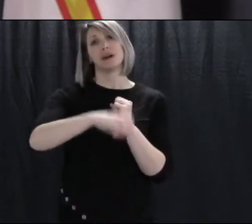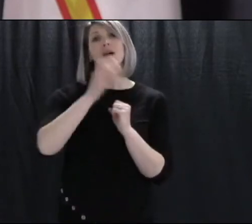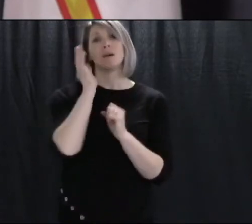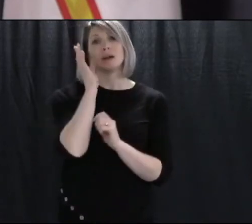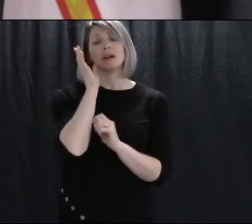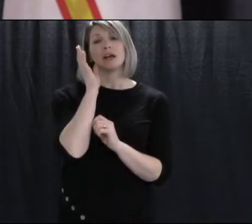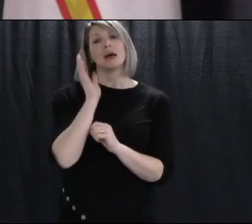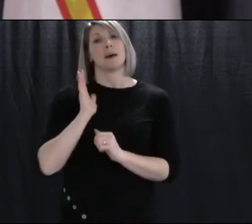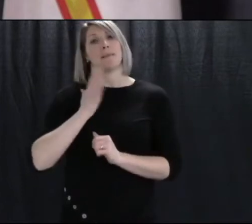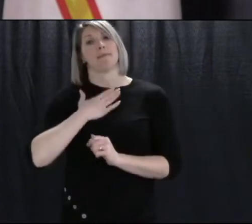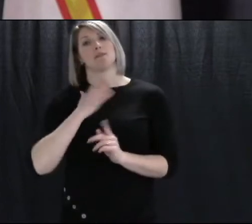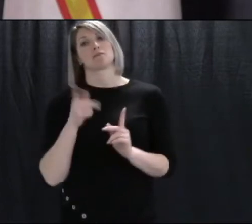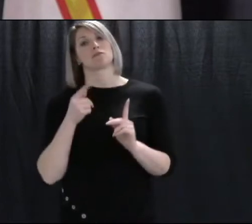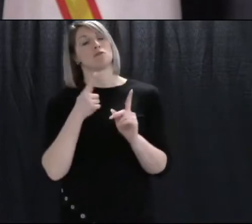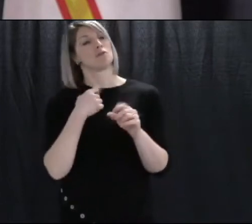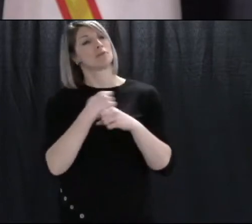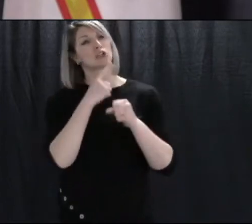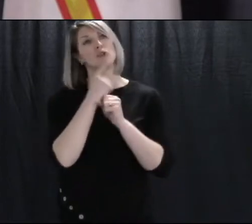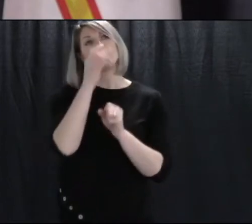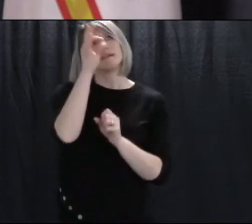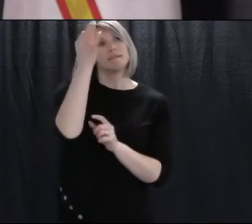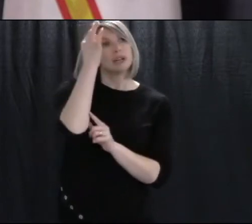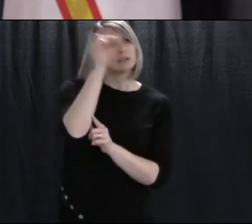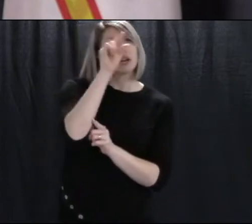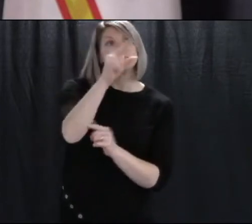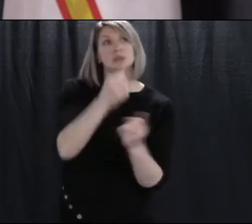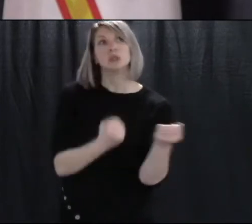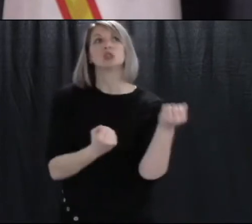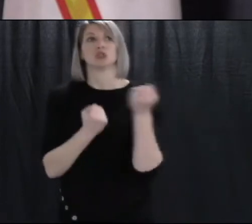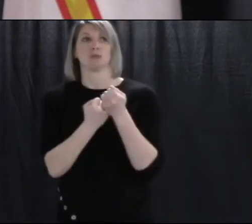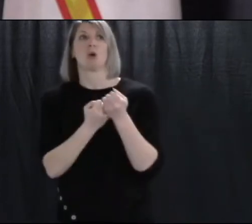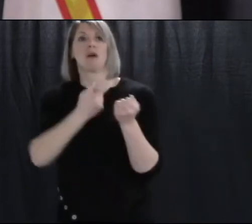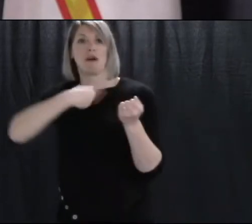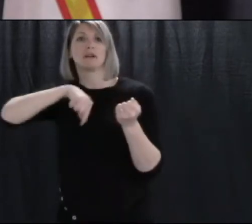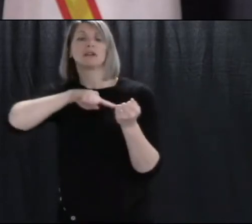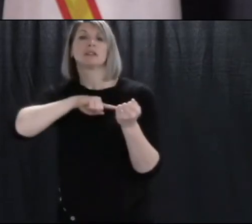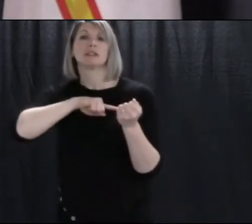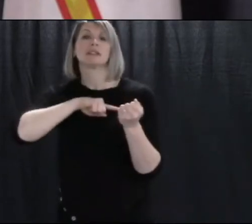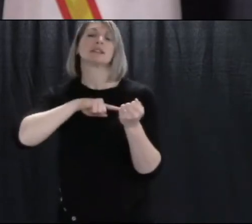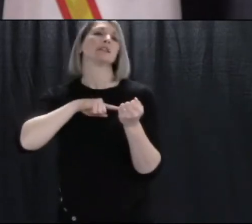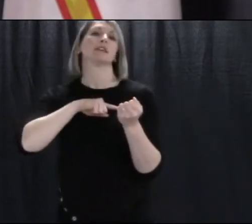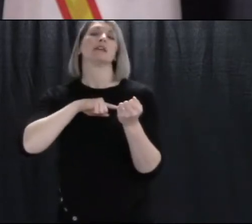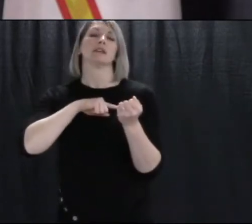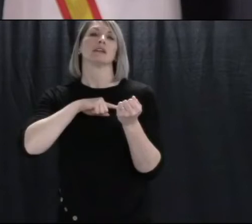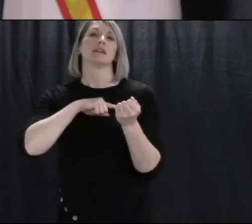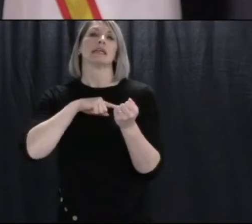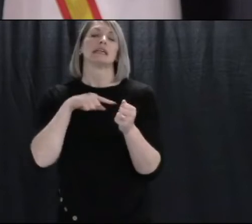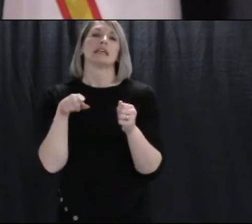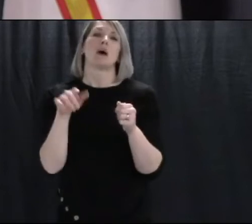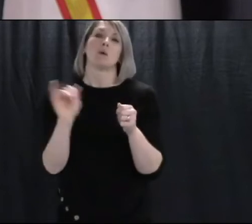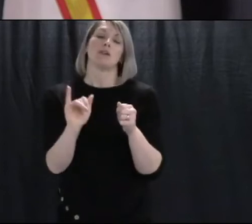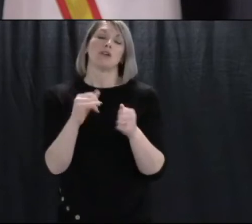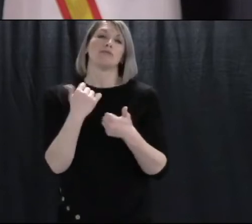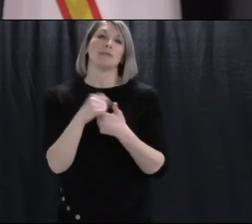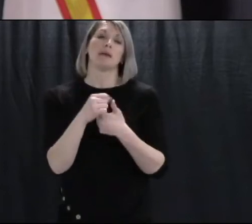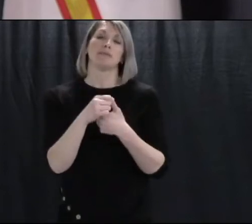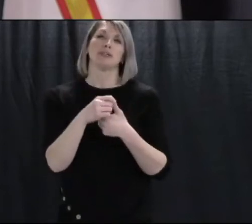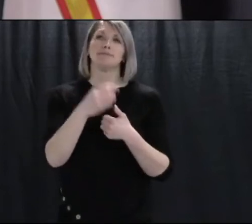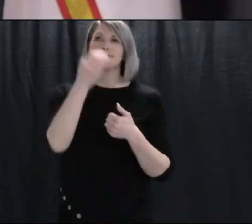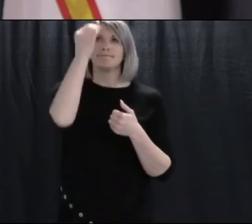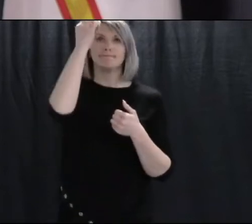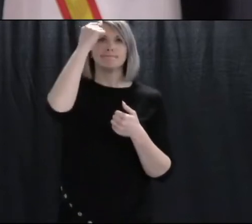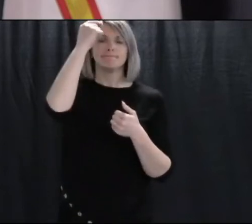necessary steps supported by the federal government as well. But keeping in mind, as we come through COVID-19, we must